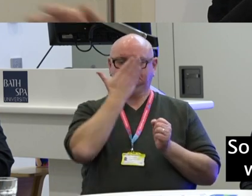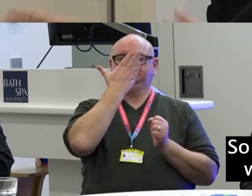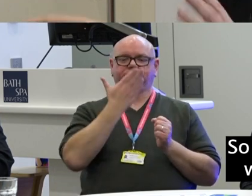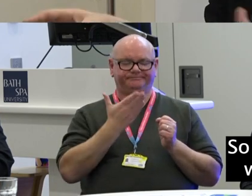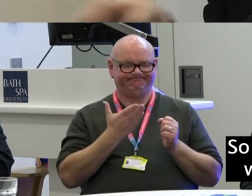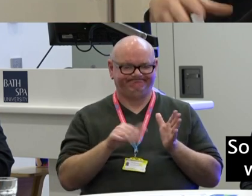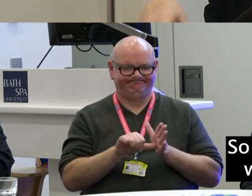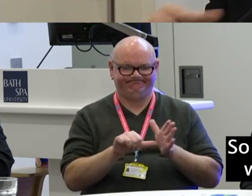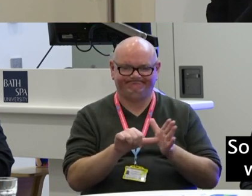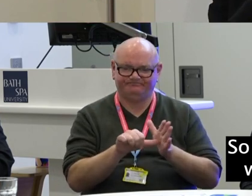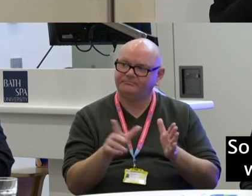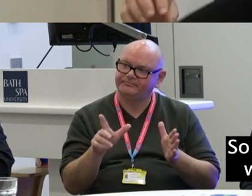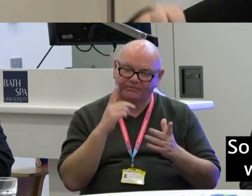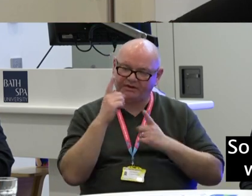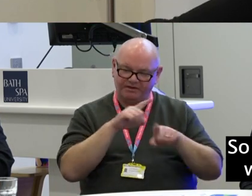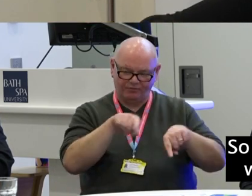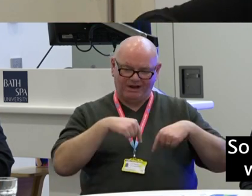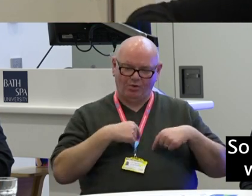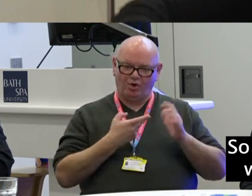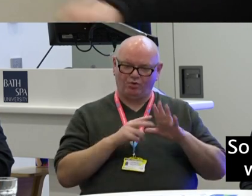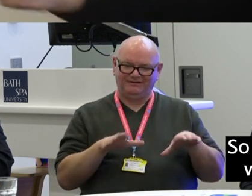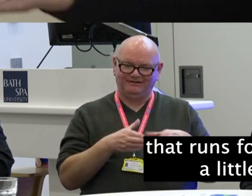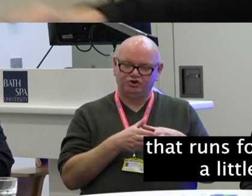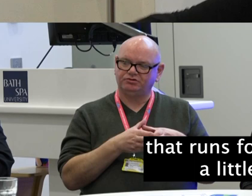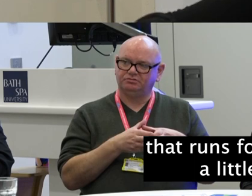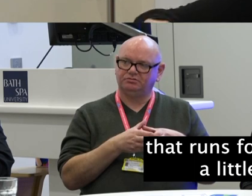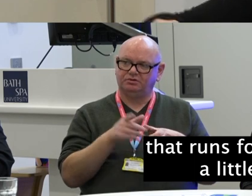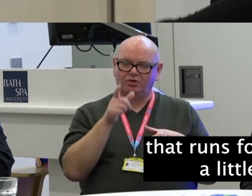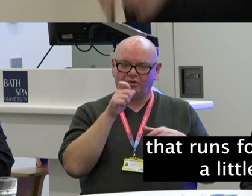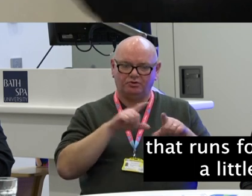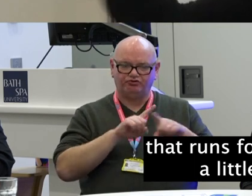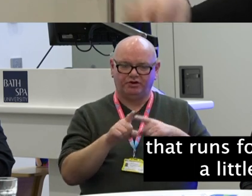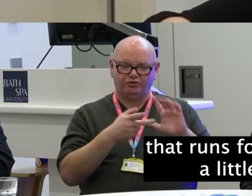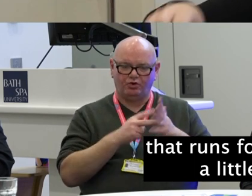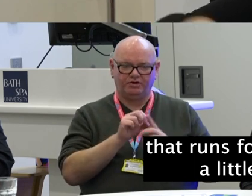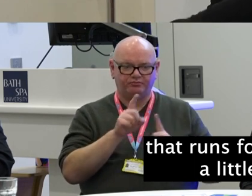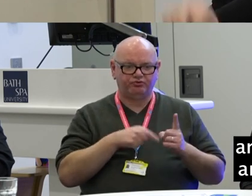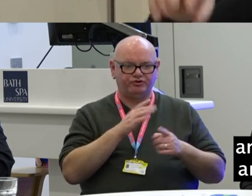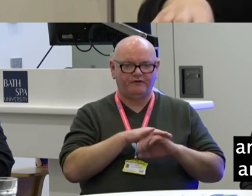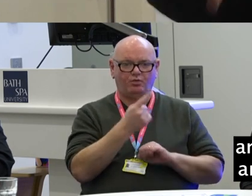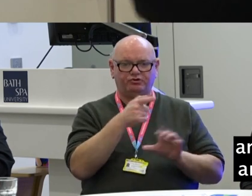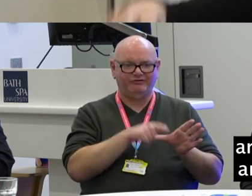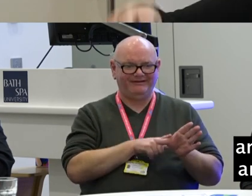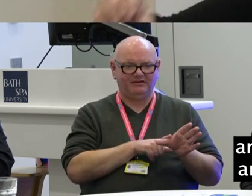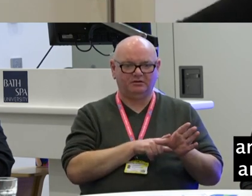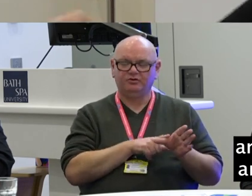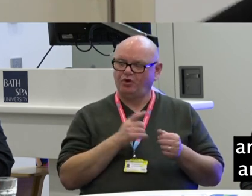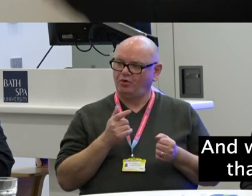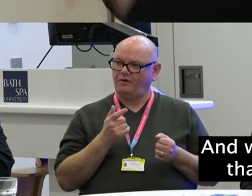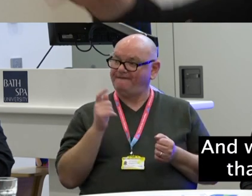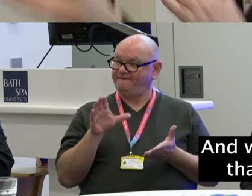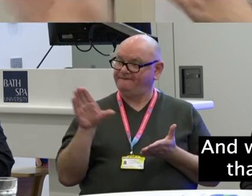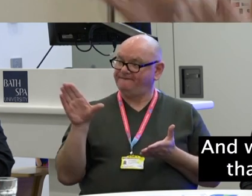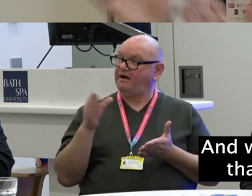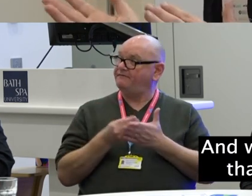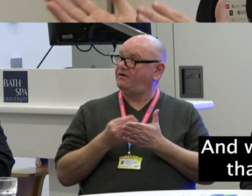extent. So I think for us personally, we try and run a project that runs for a year, and then maybe we'll put a little bit of one bit of funding in, and we'll put a little bit of another bit of funding,